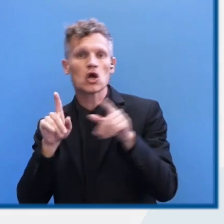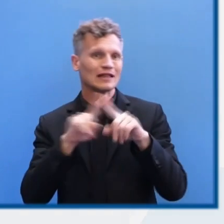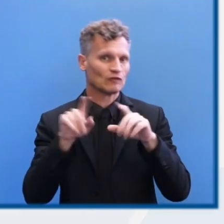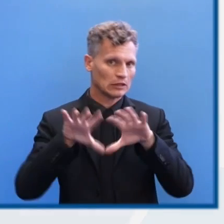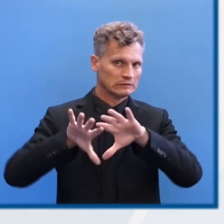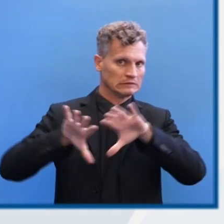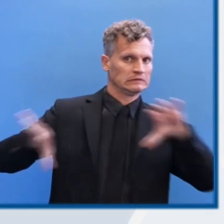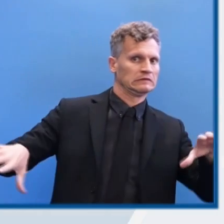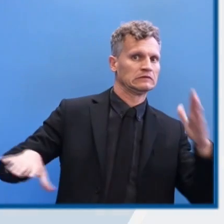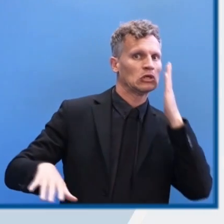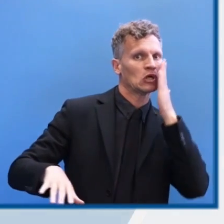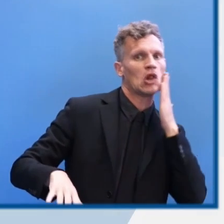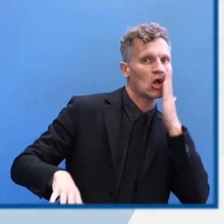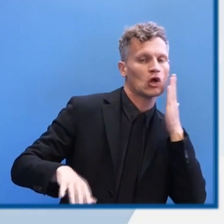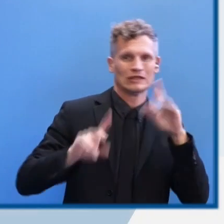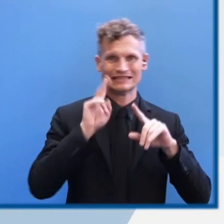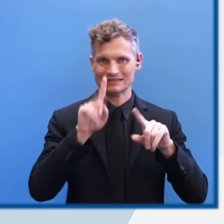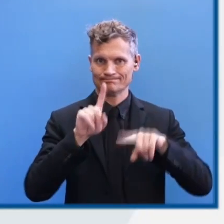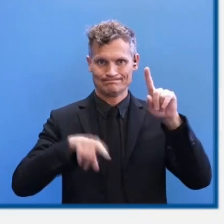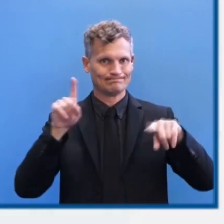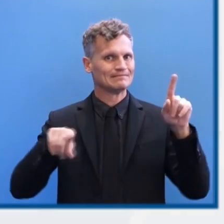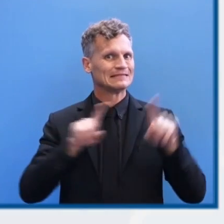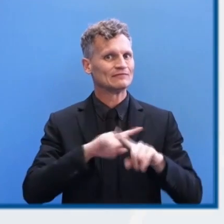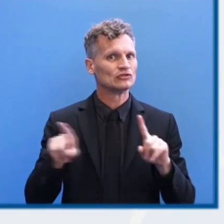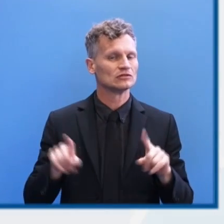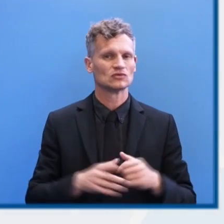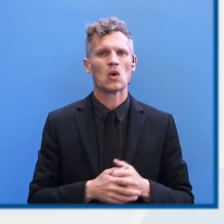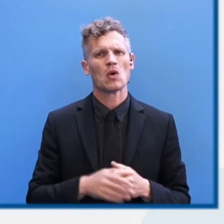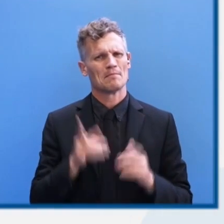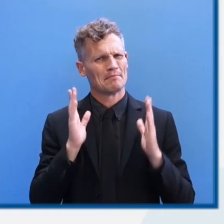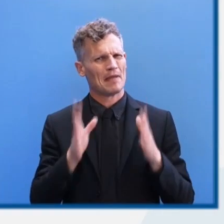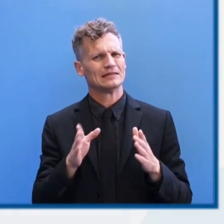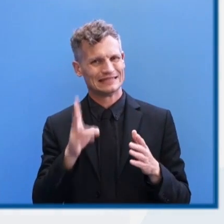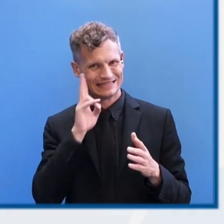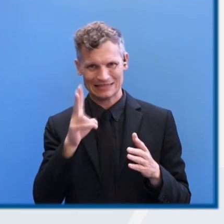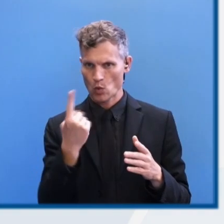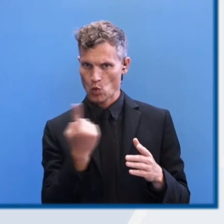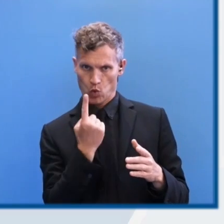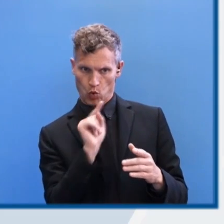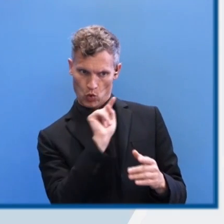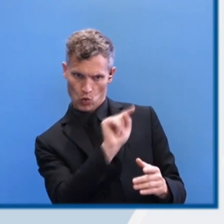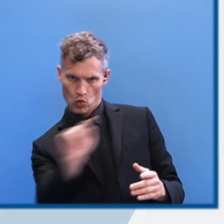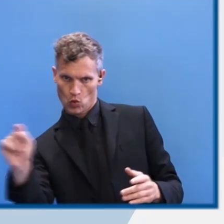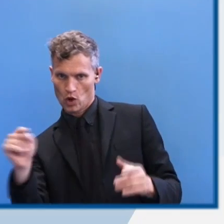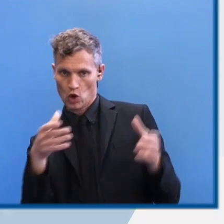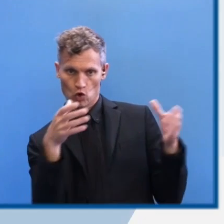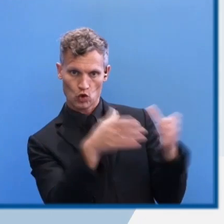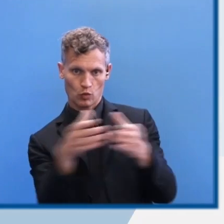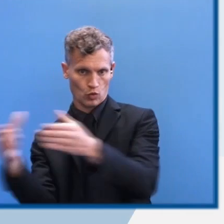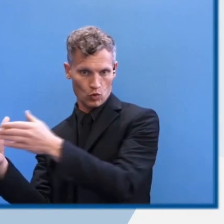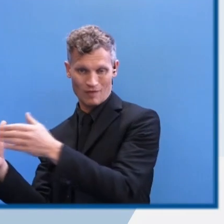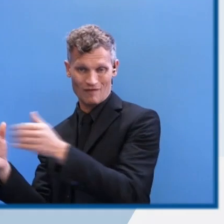actually staying and also are experiencing this. So one needs to identify those groups, and it is necessary